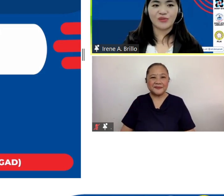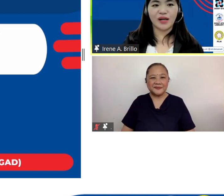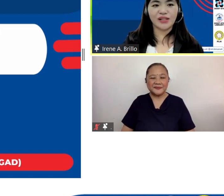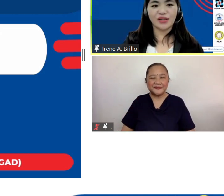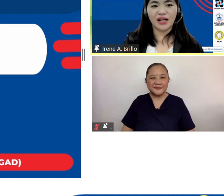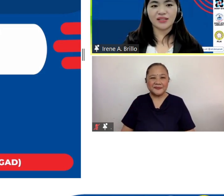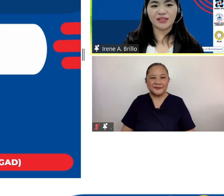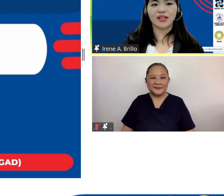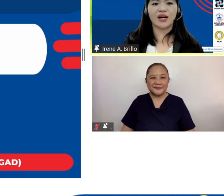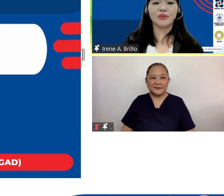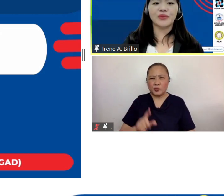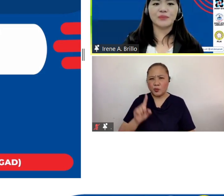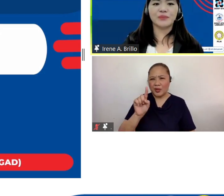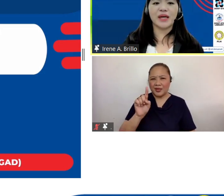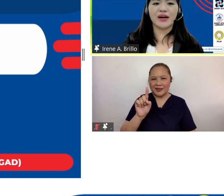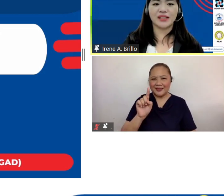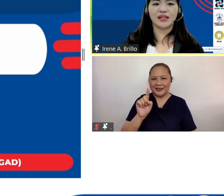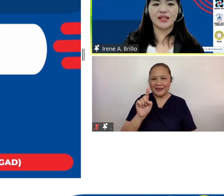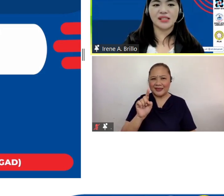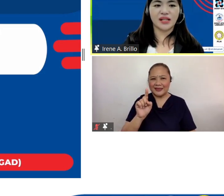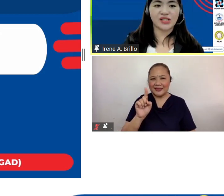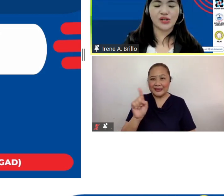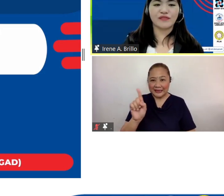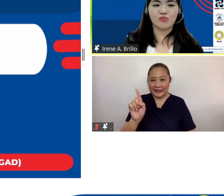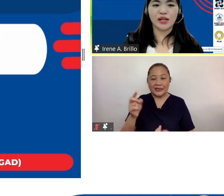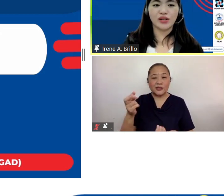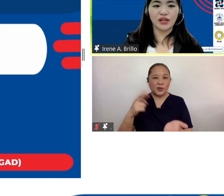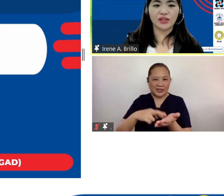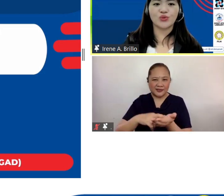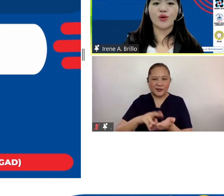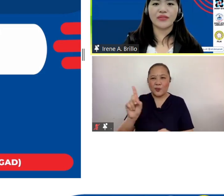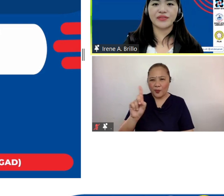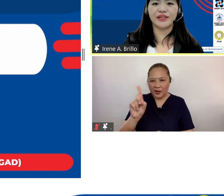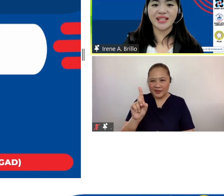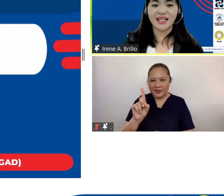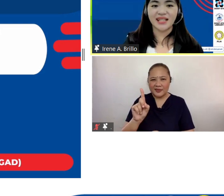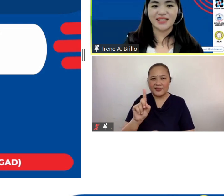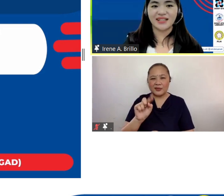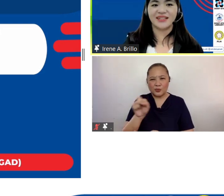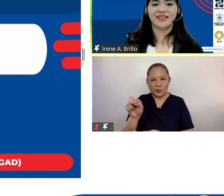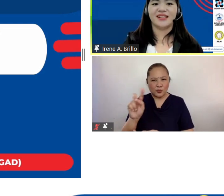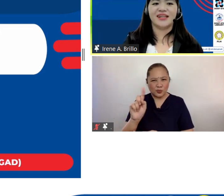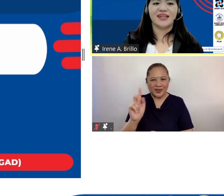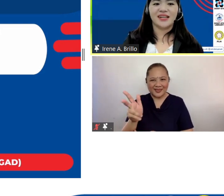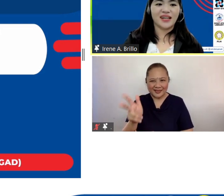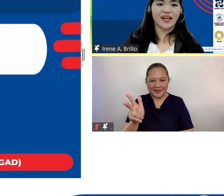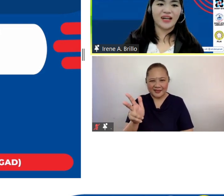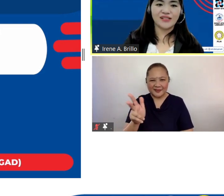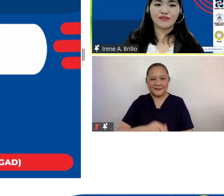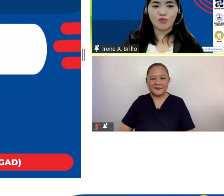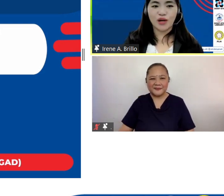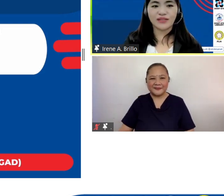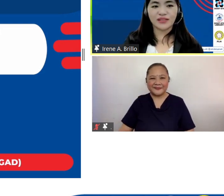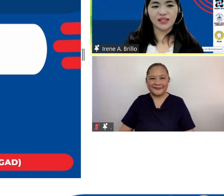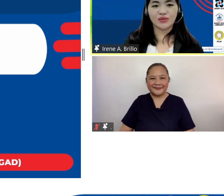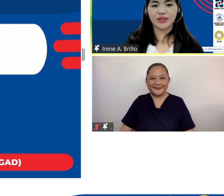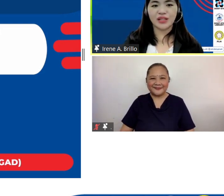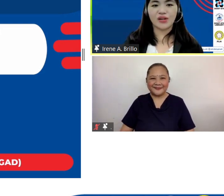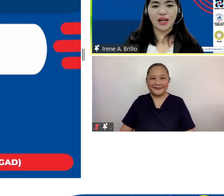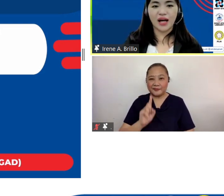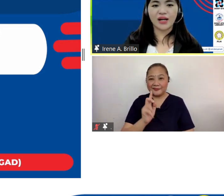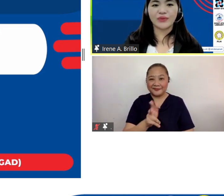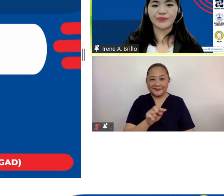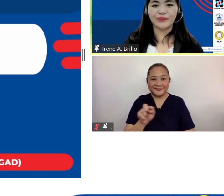1 o'clock. We will be having the registration from 1 o'clock to 1:30. And from 1:30 to